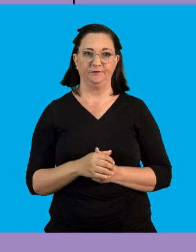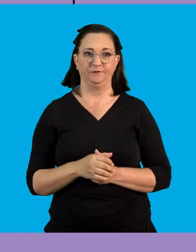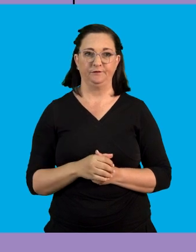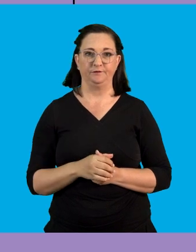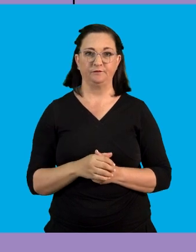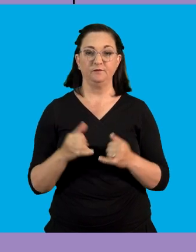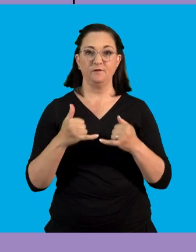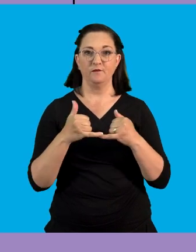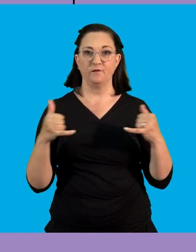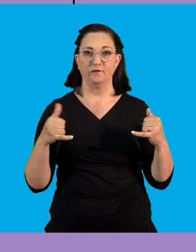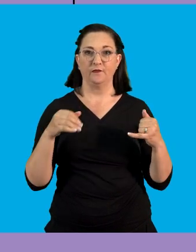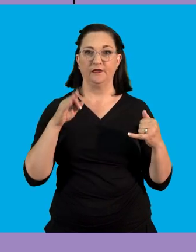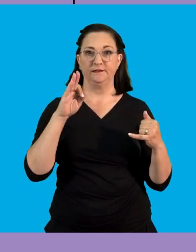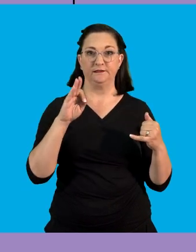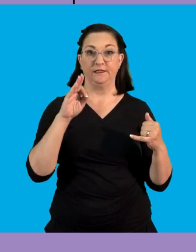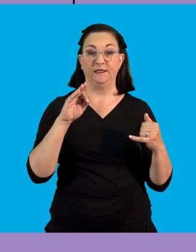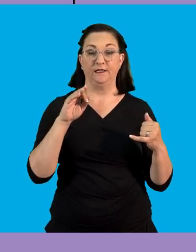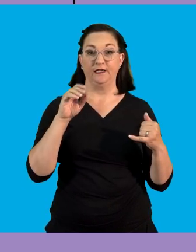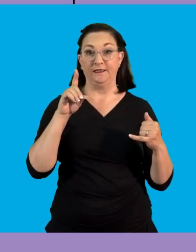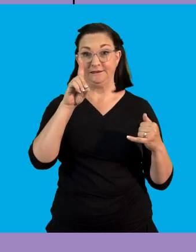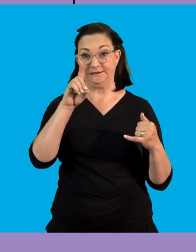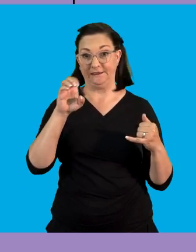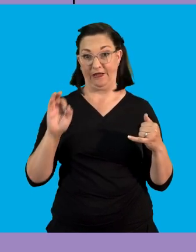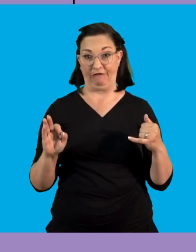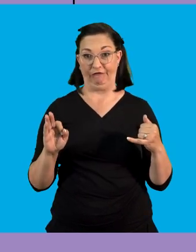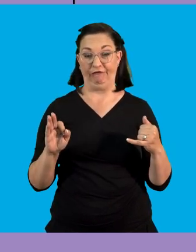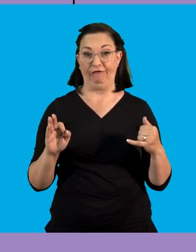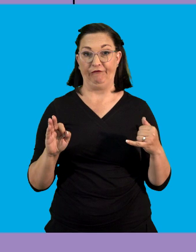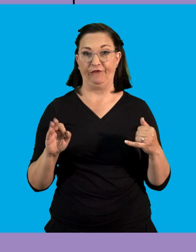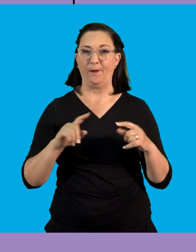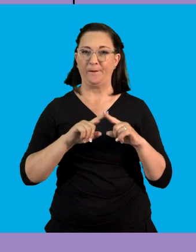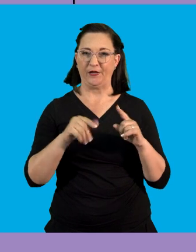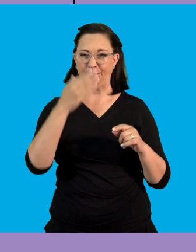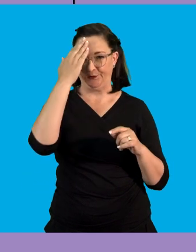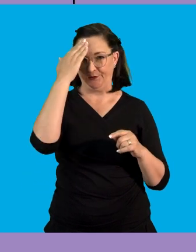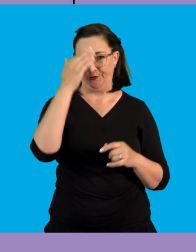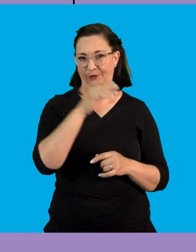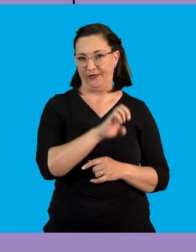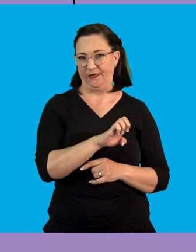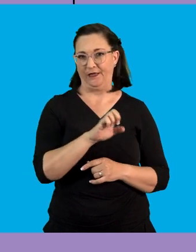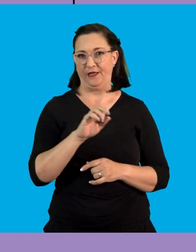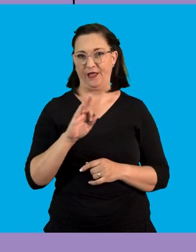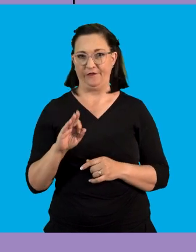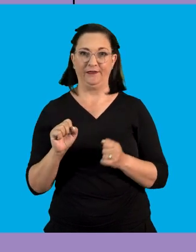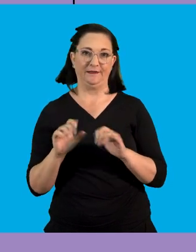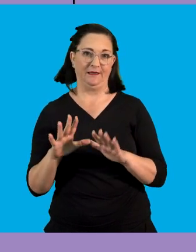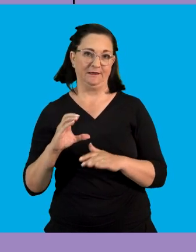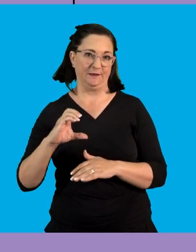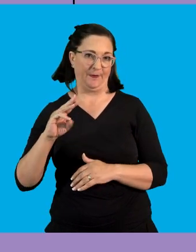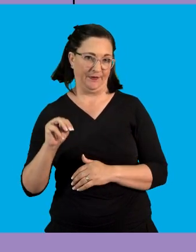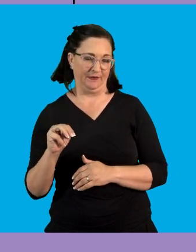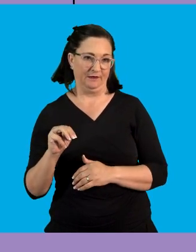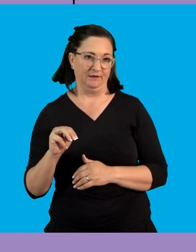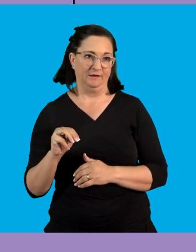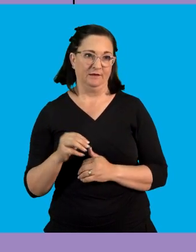What is the length of DF? We go back to the question. The question said EF is 10 centimeters, and